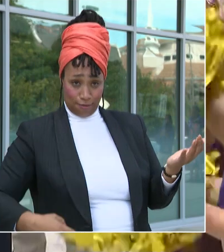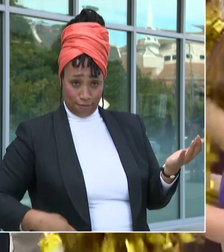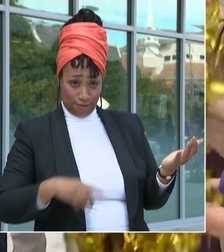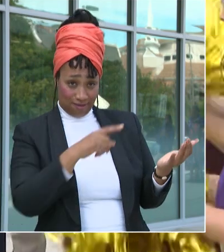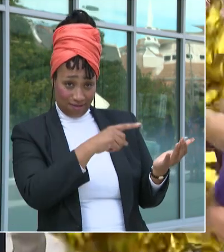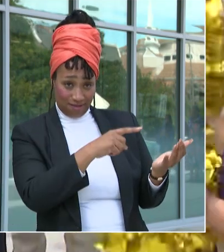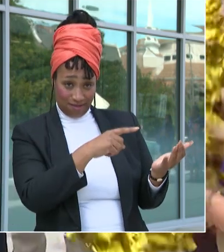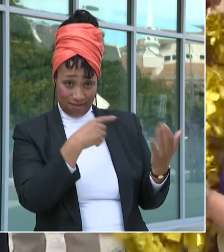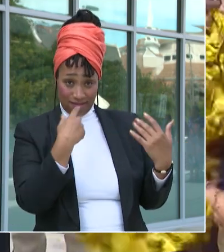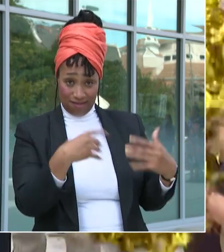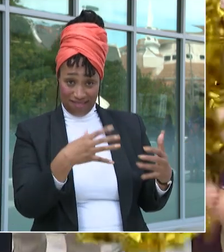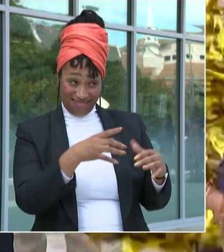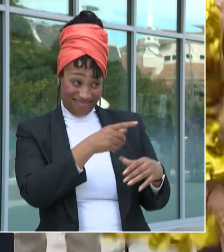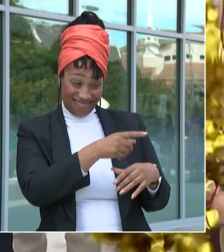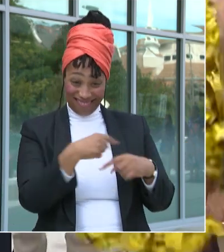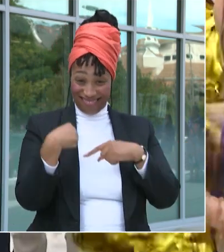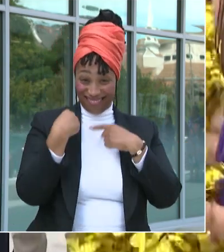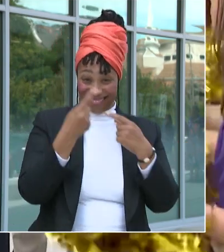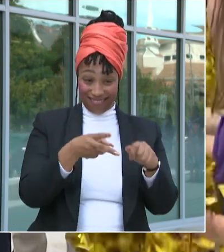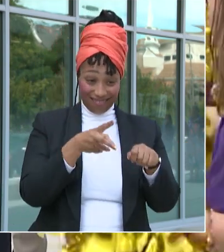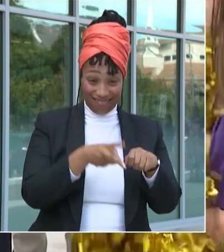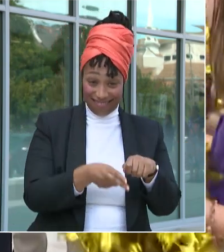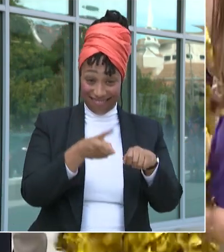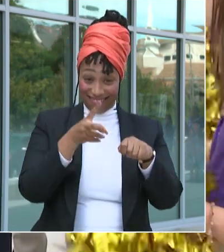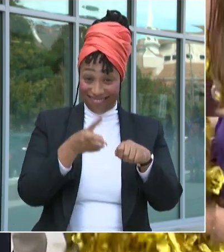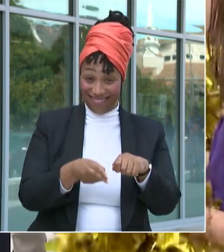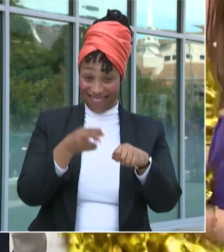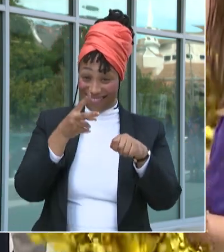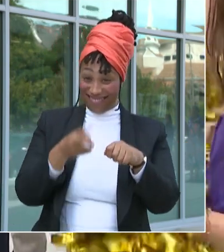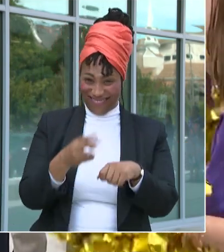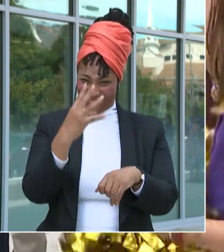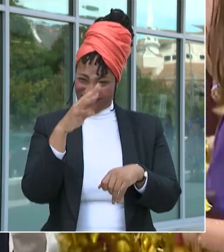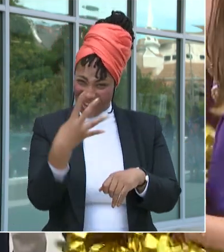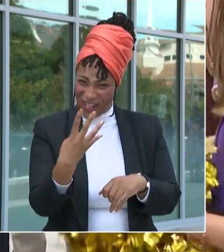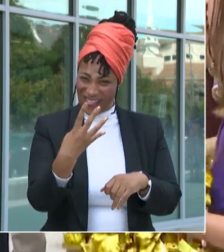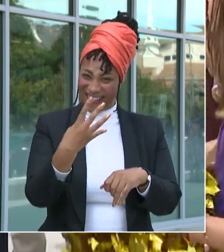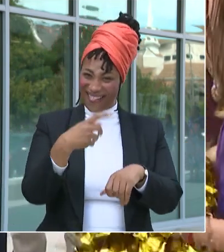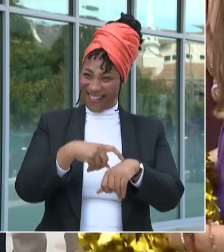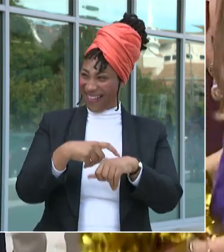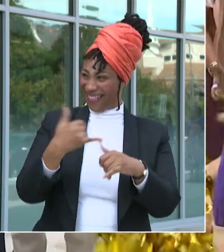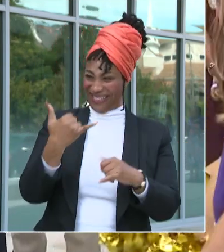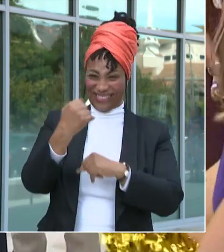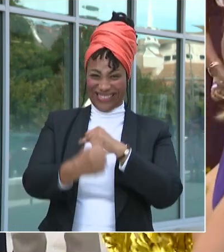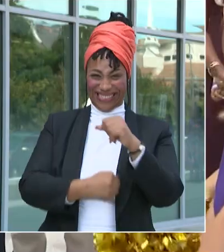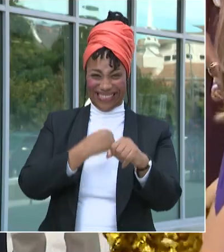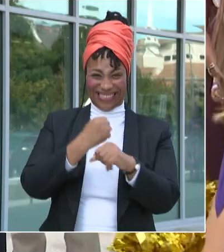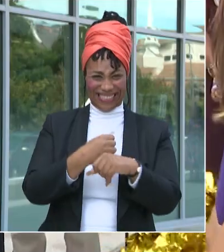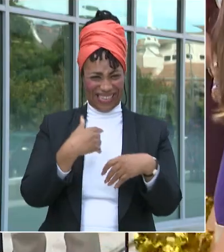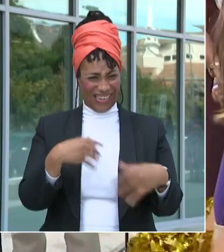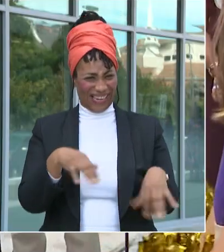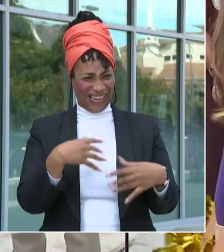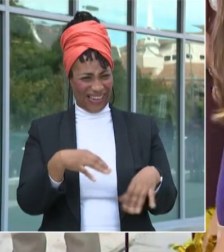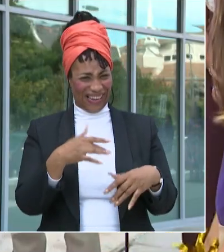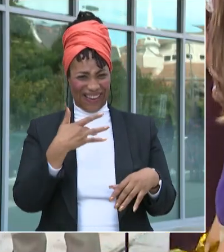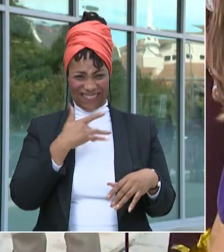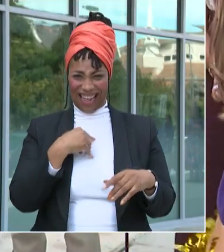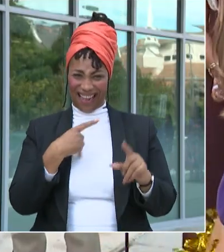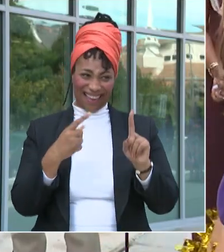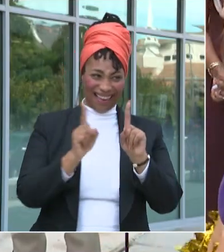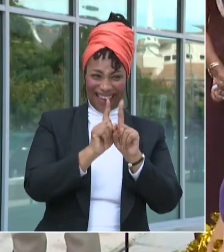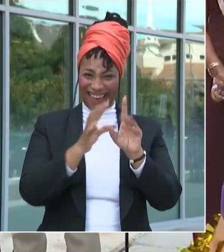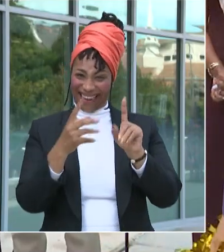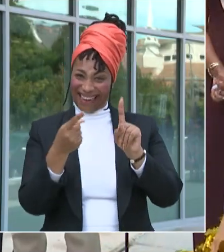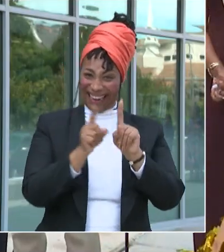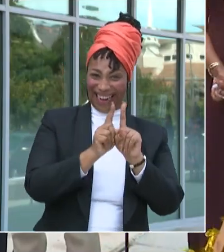The fourth ribbon cutting or groundbreaking. I feel like an employee of DCPS at this point, and I'm so grateful for